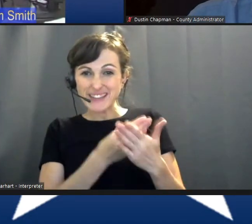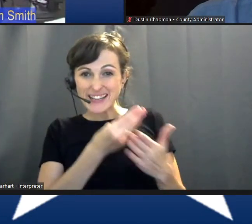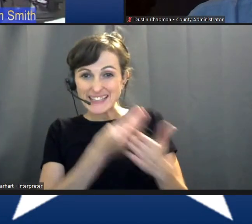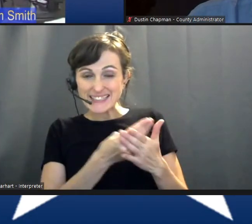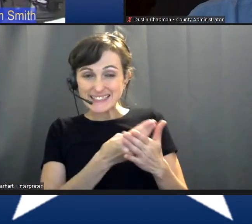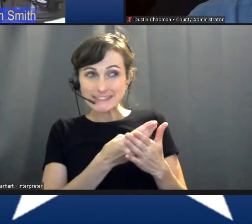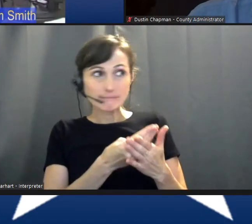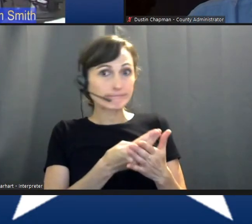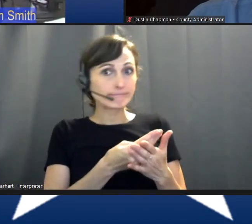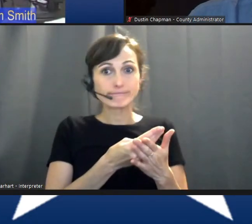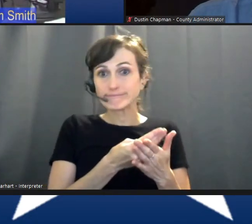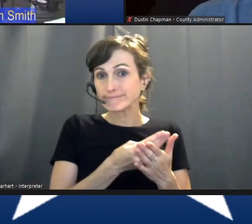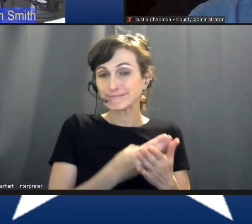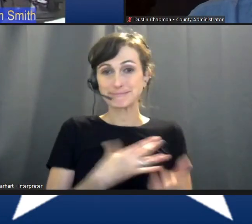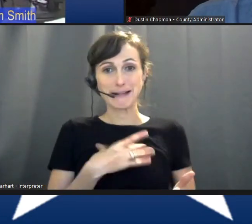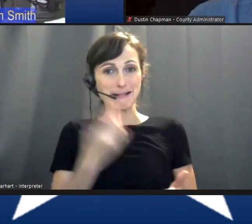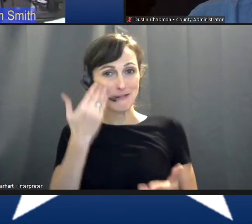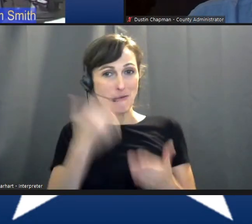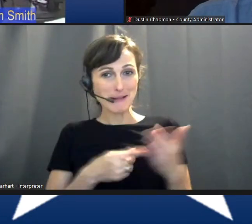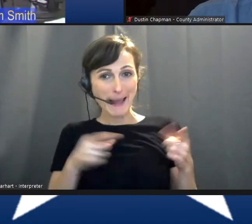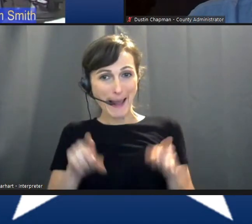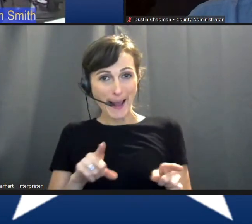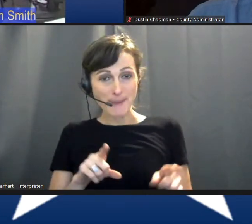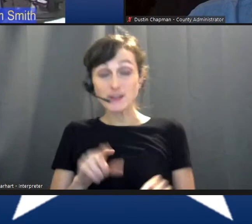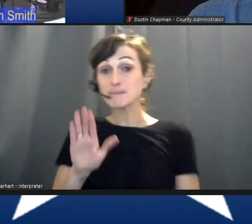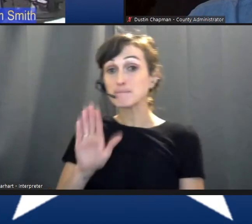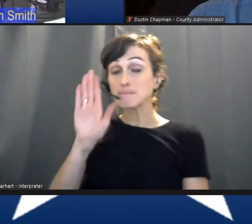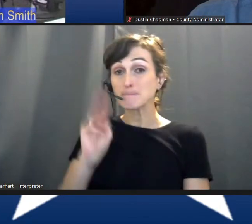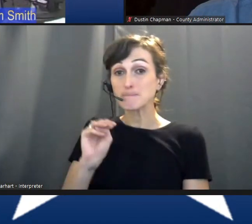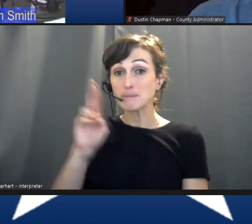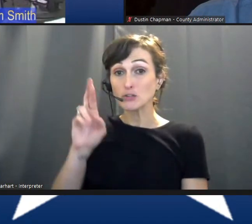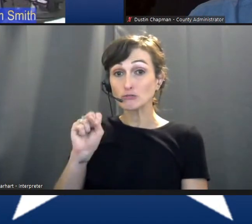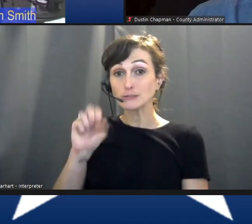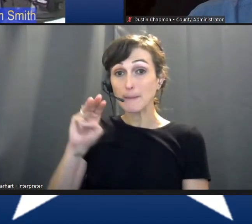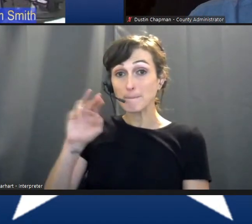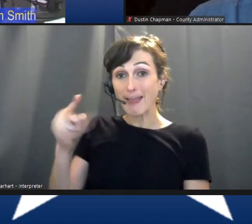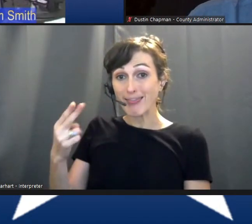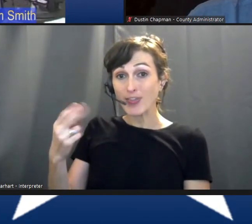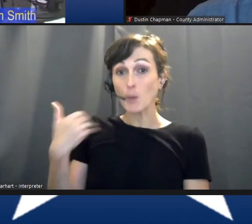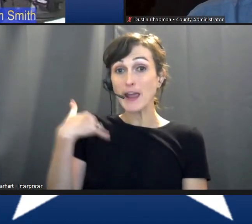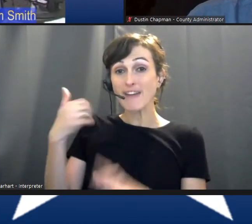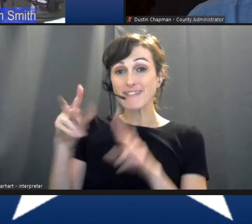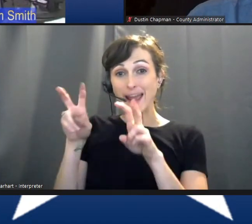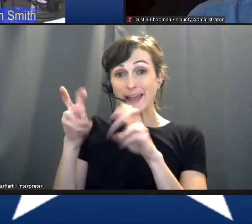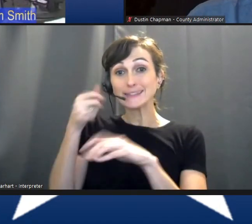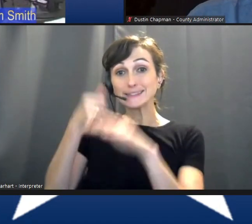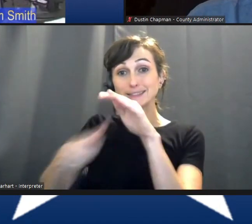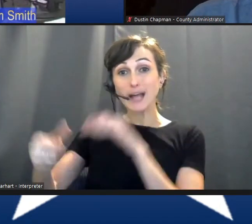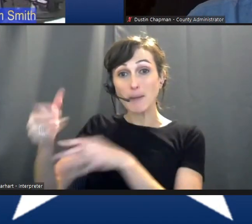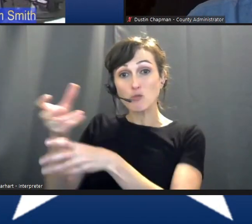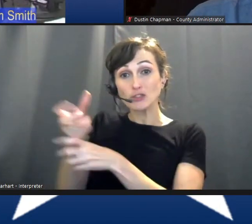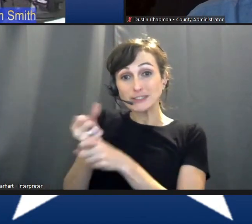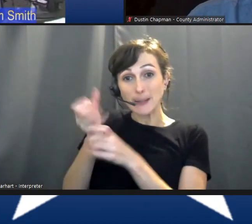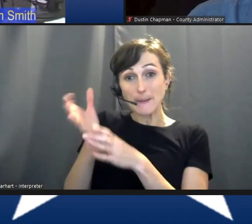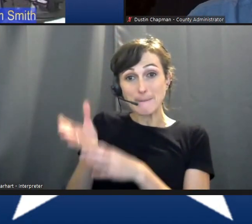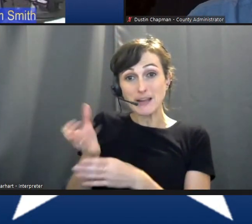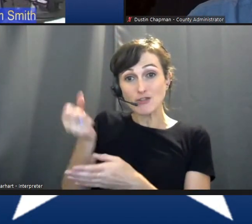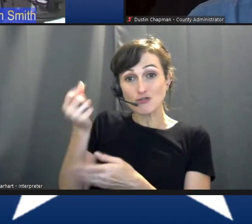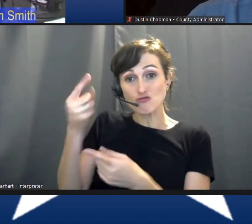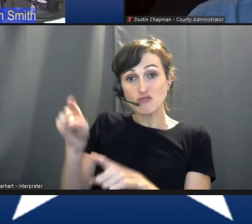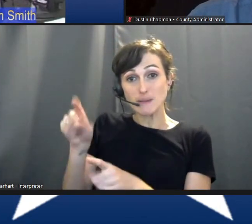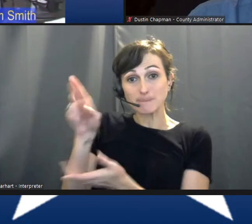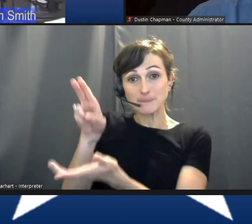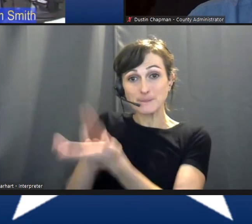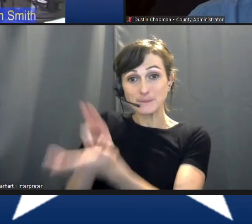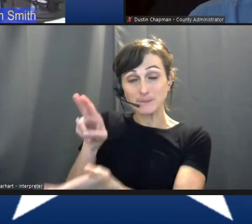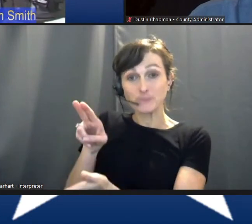what's happening, I guess. Mr. Smith, we have a subrecipient agreement they have to sign. It requires reporting,